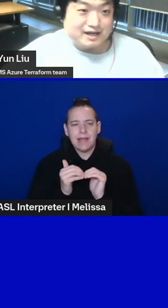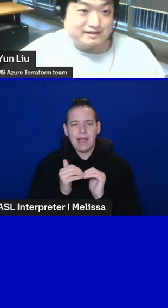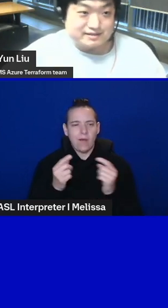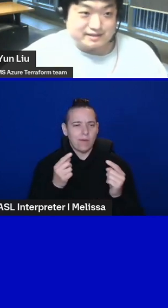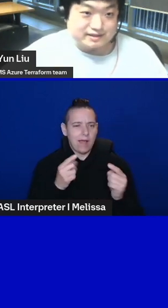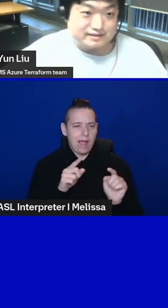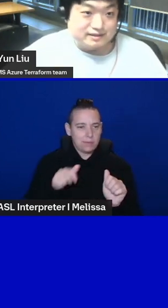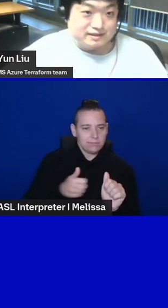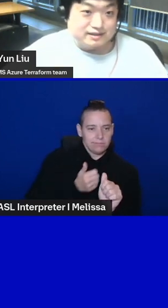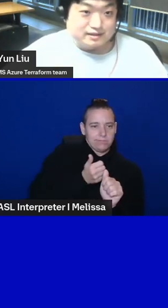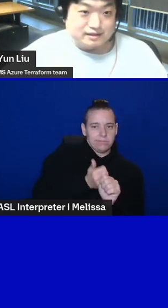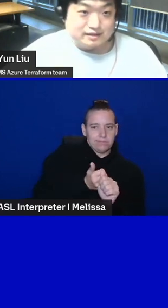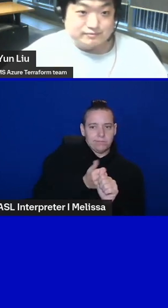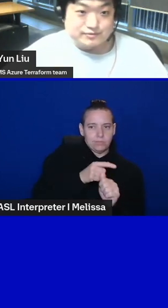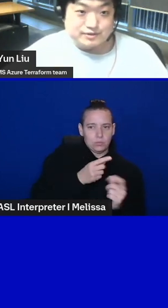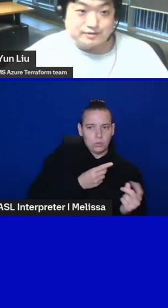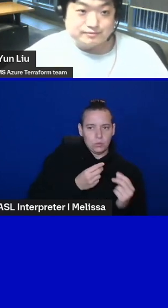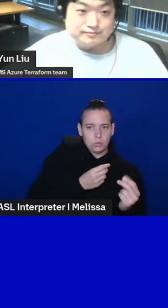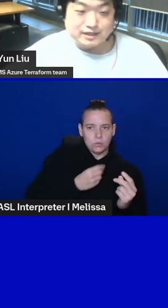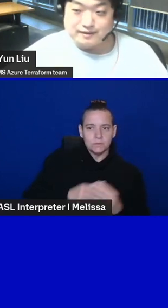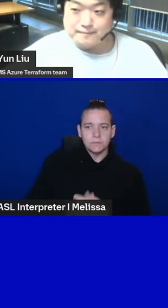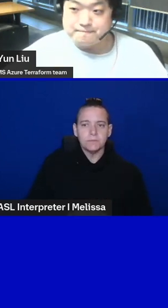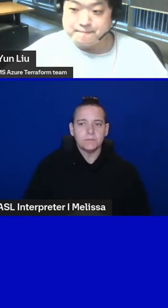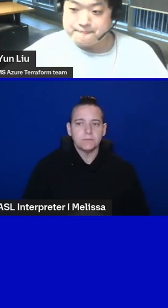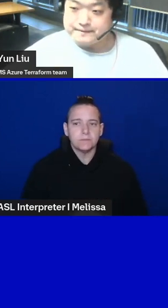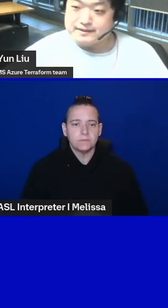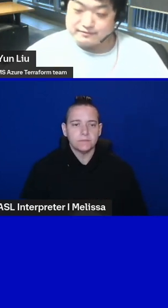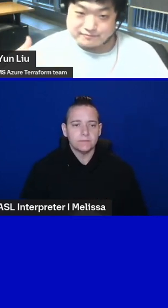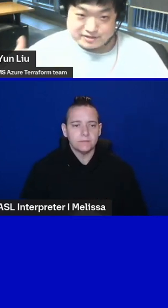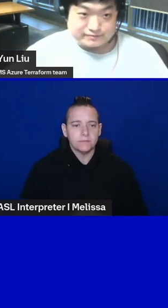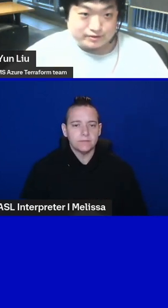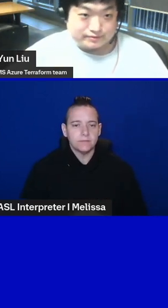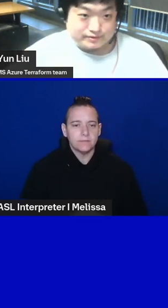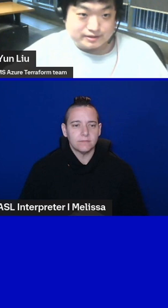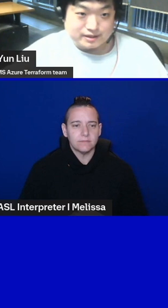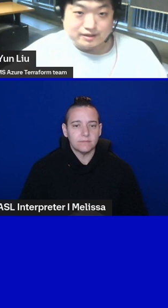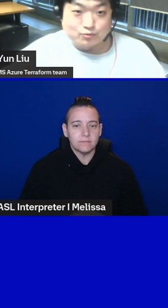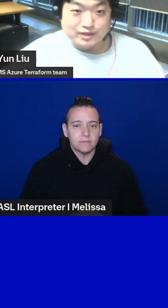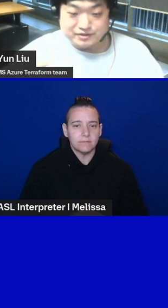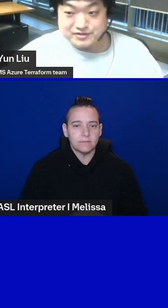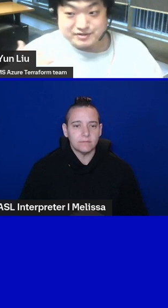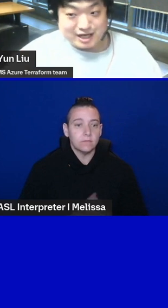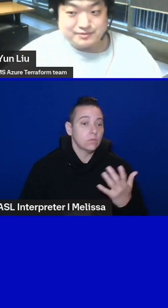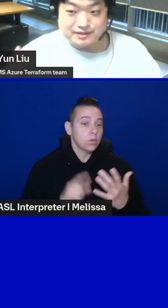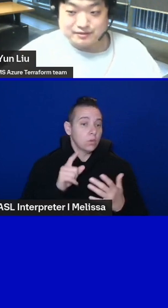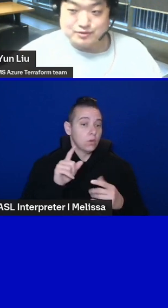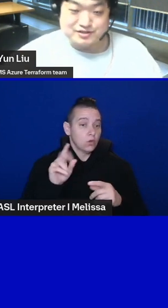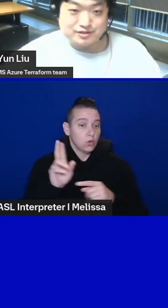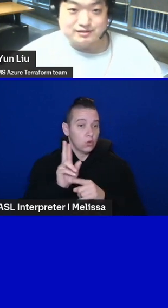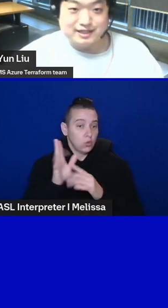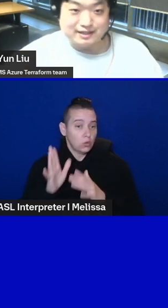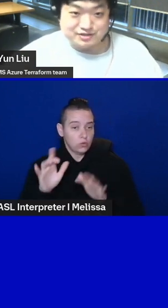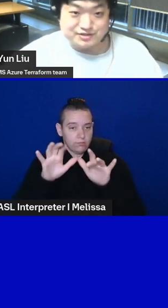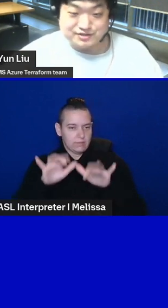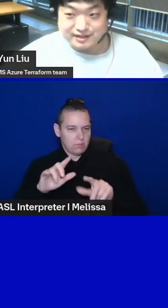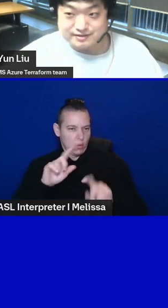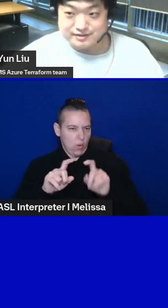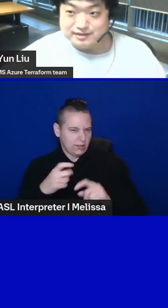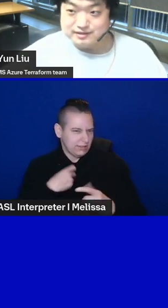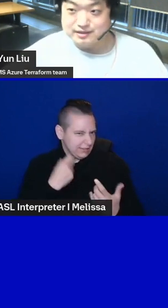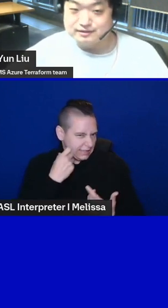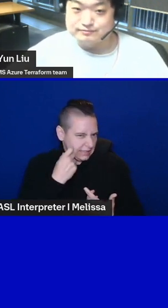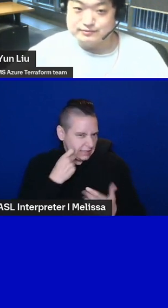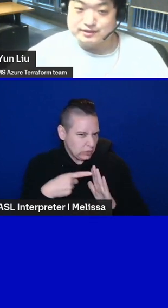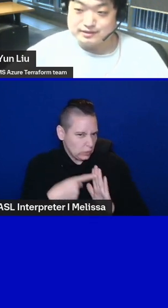happen behind the scene? Um, so um, First of all, when user types in a question like I just